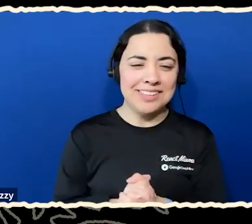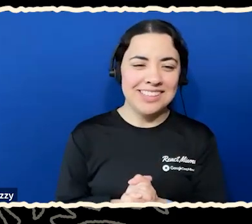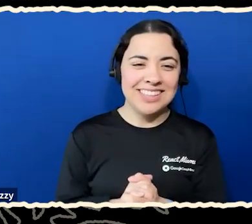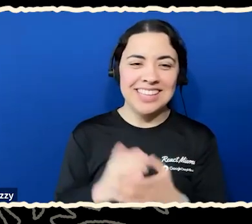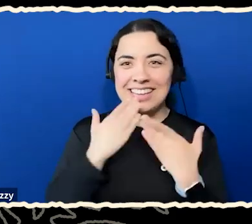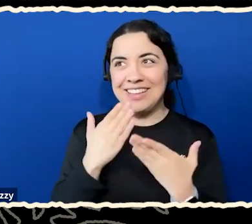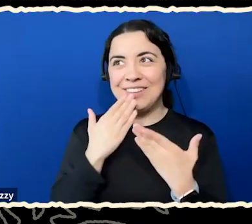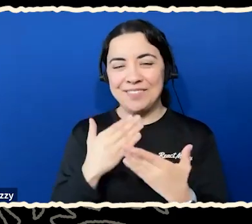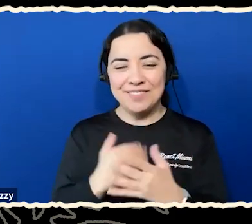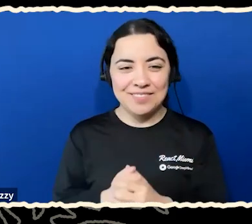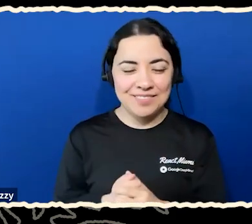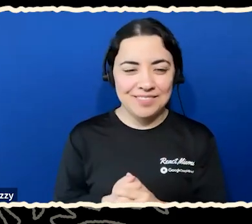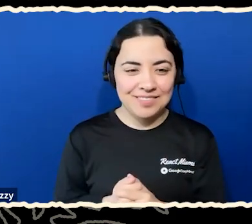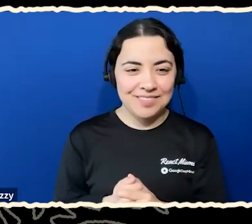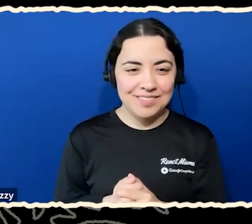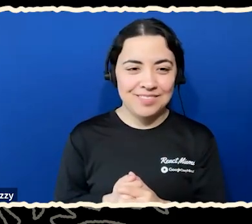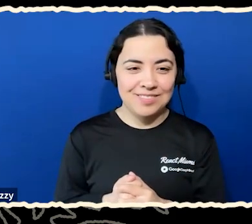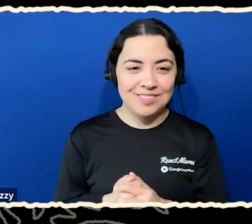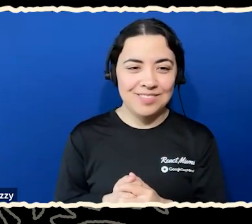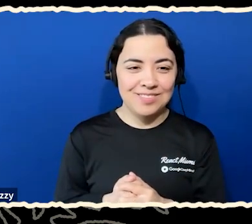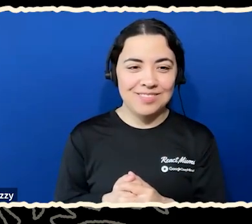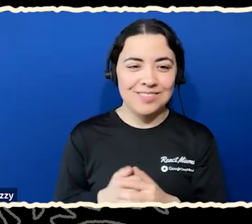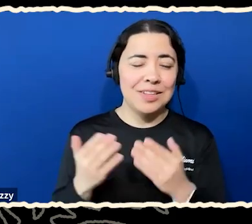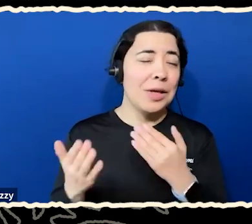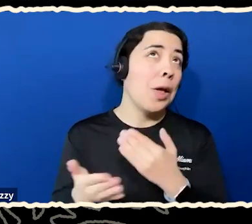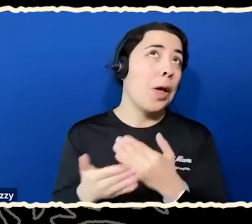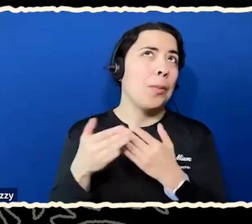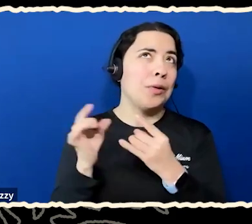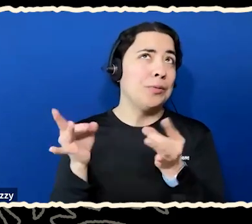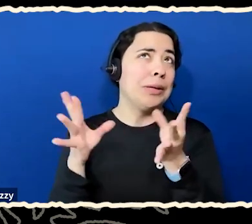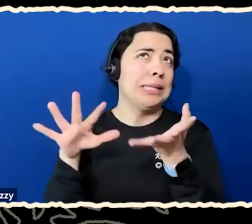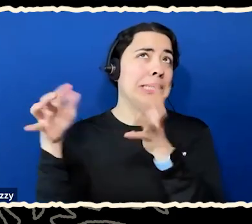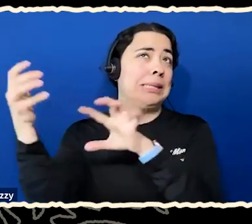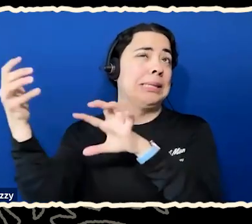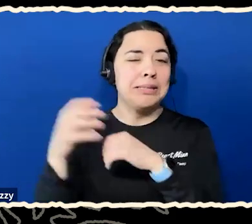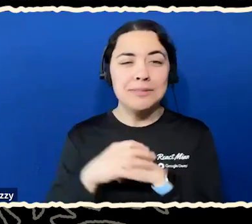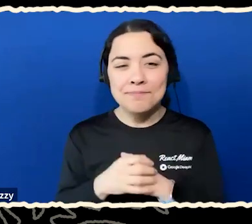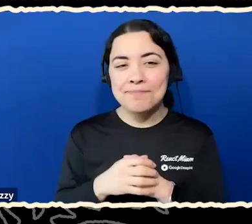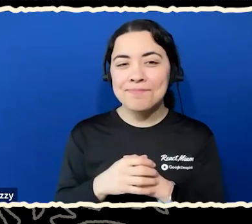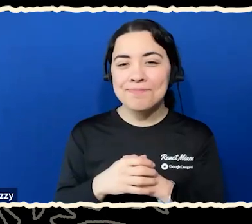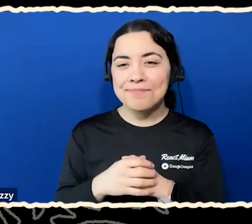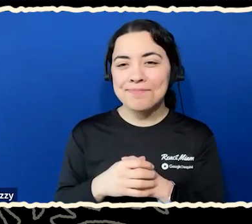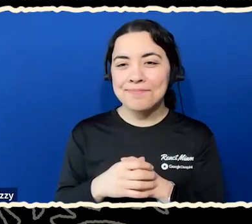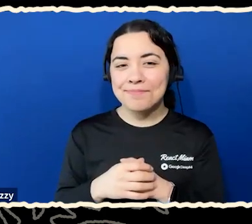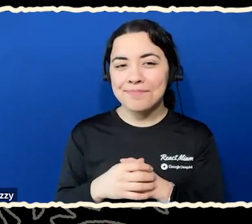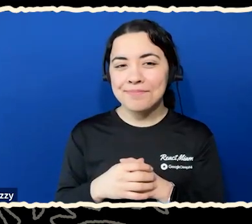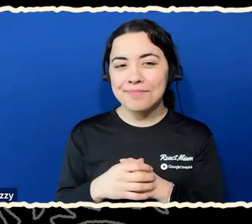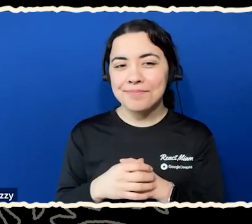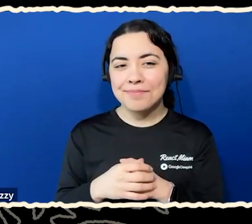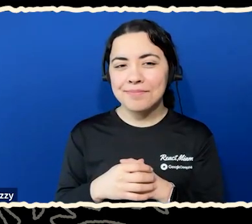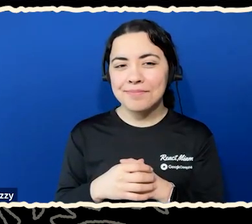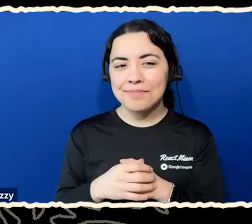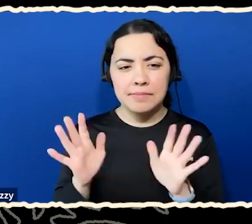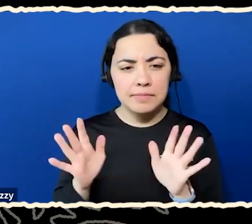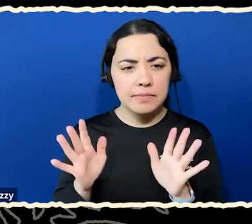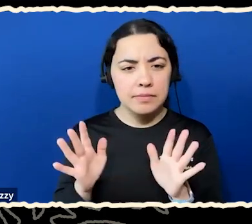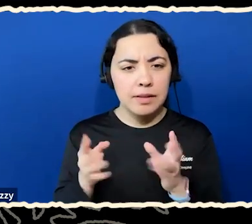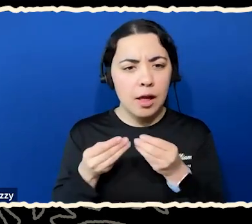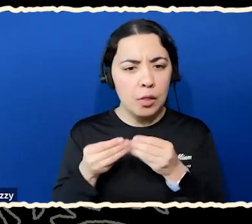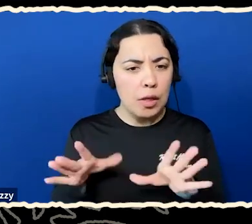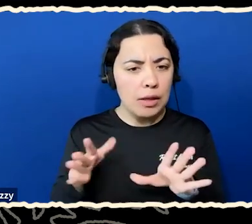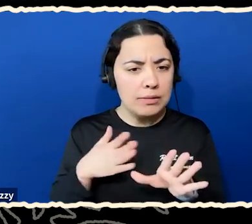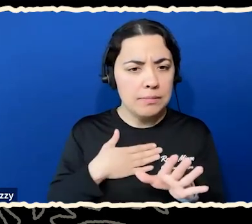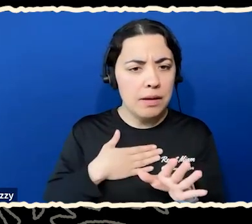Thank you for that. That was almost went terribly bad. Okay. And I also lost my upvote. Wait.